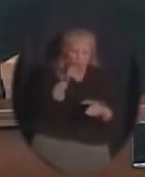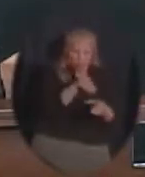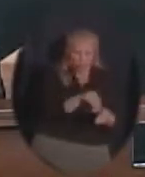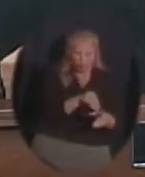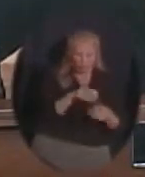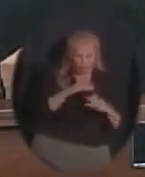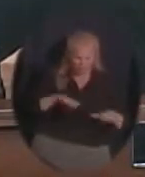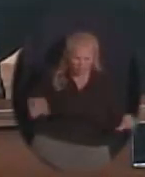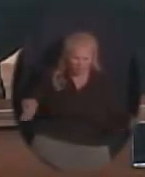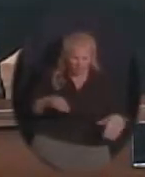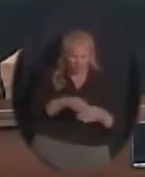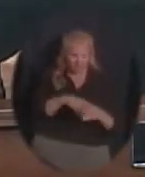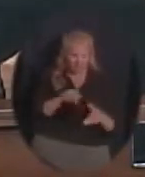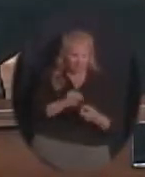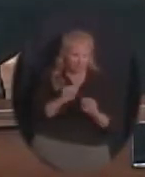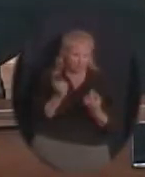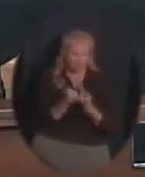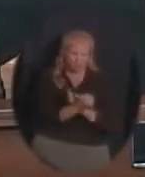some